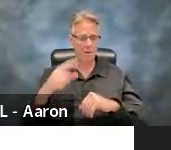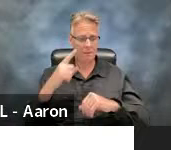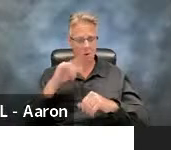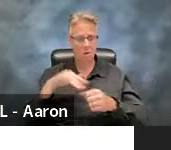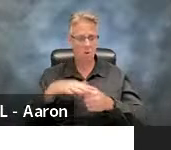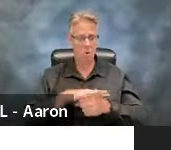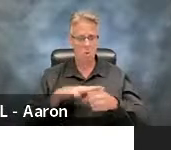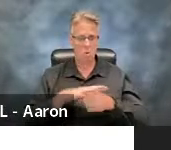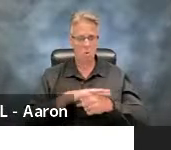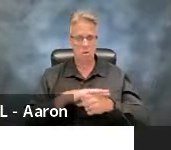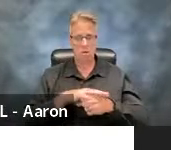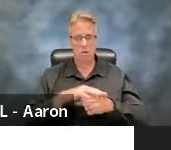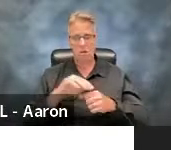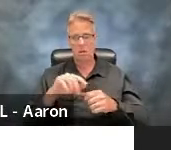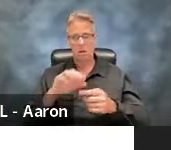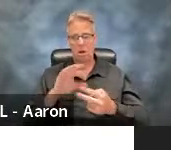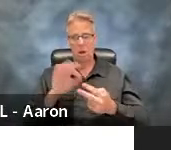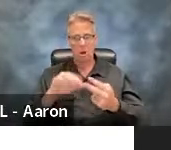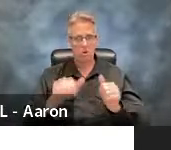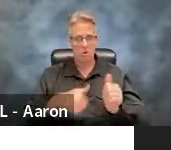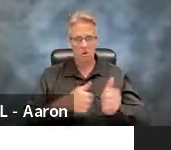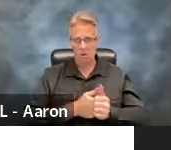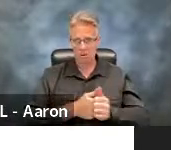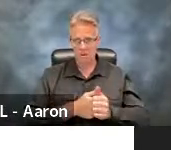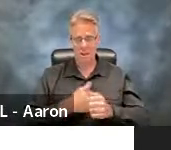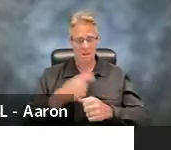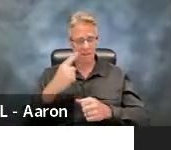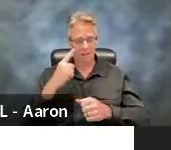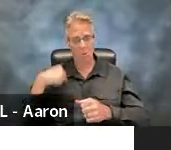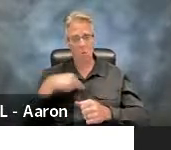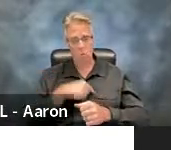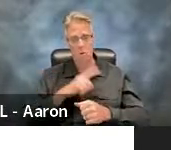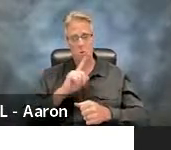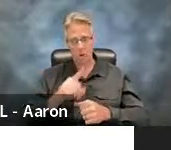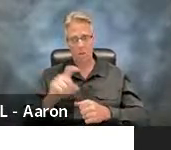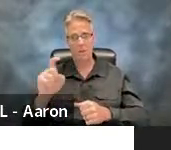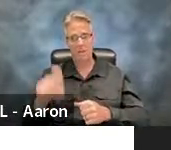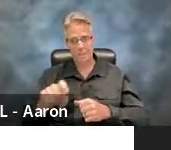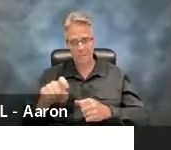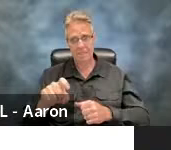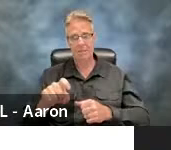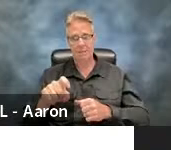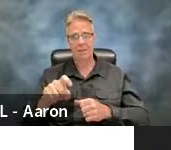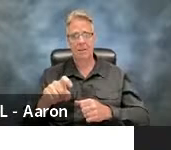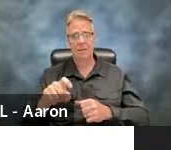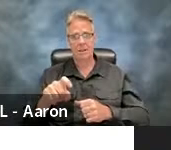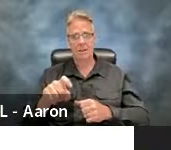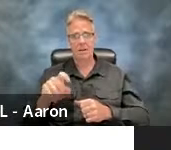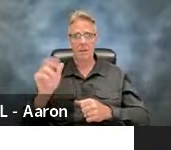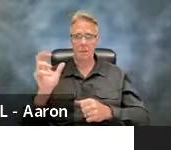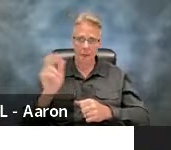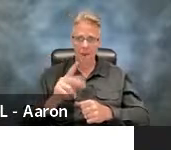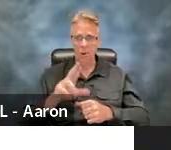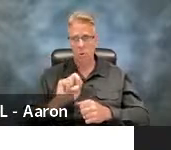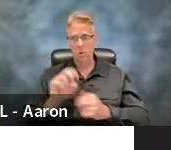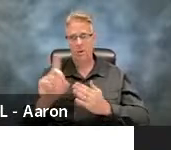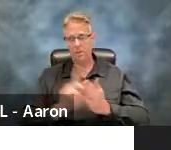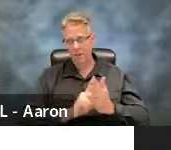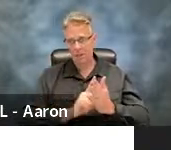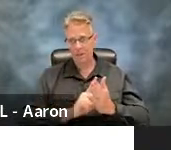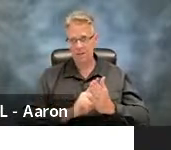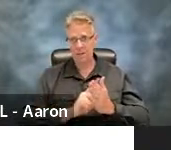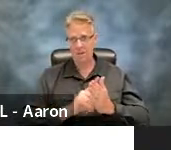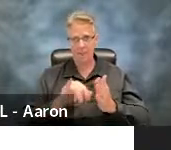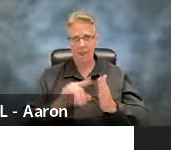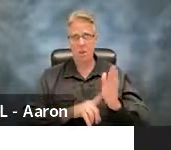local preferred alternative. So I think we need to get back and redesign this. The tall